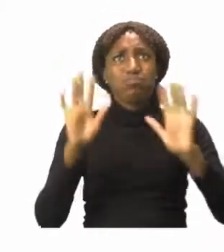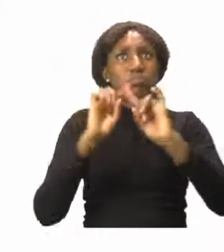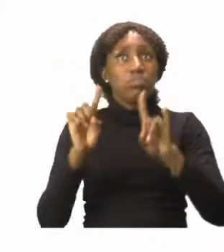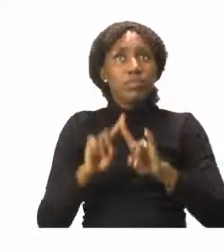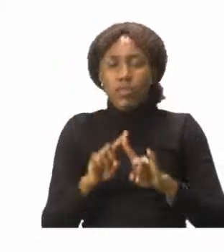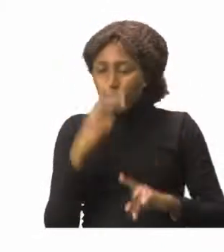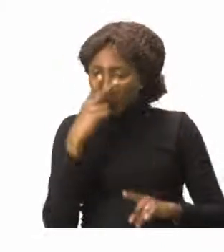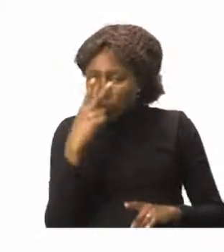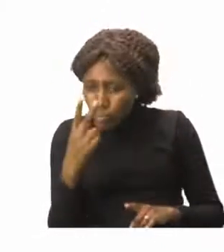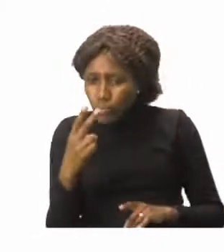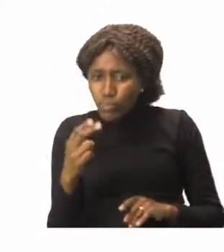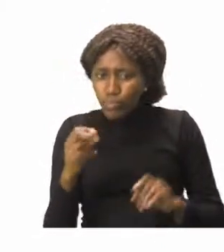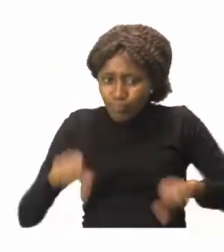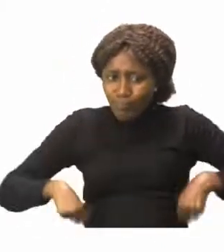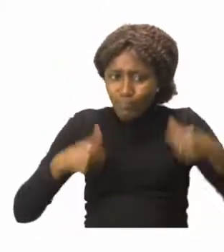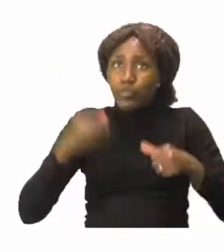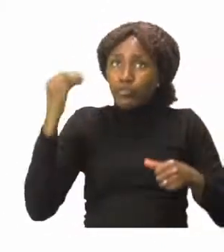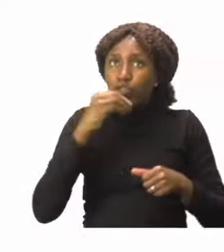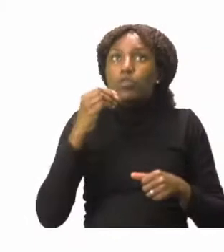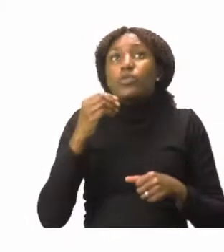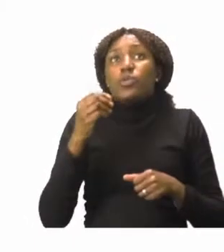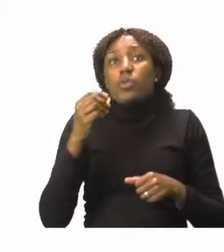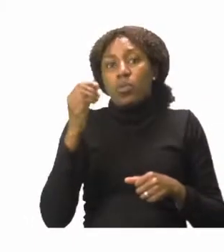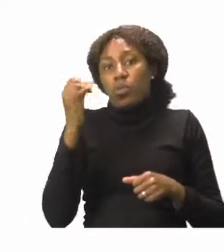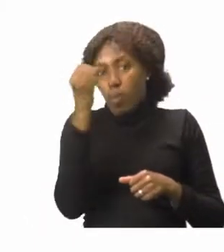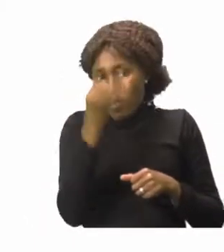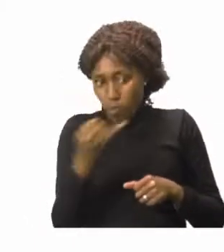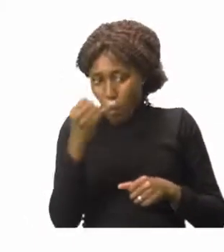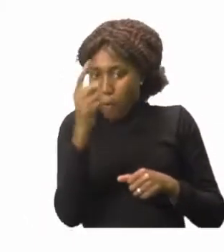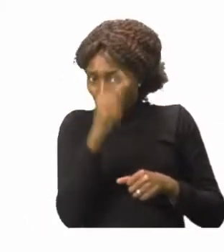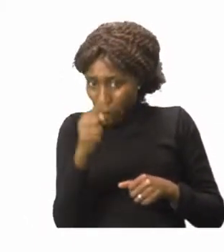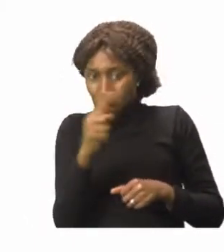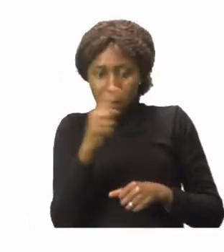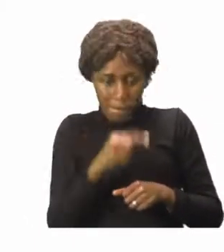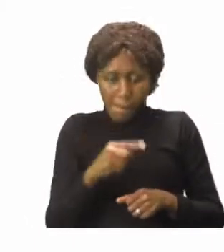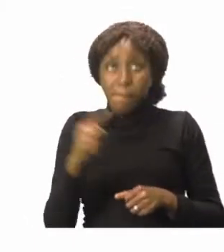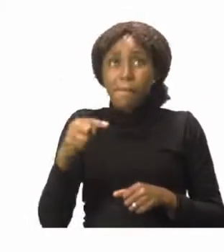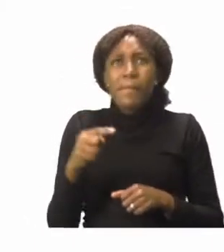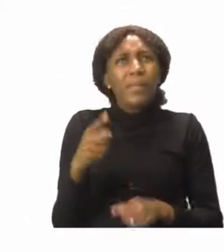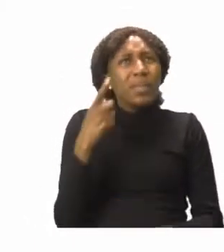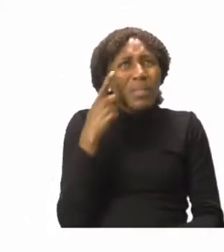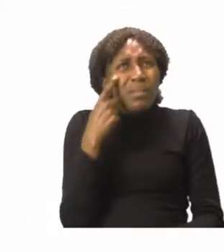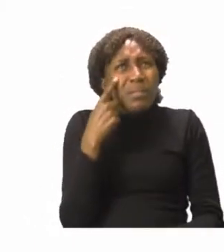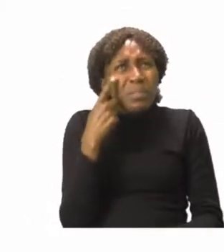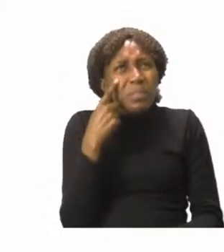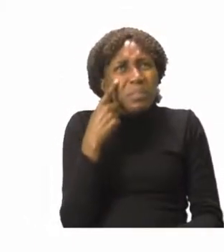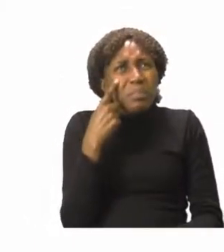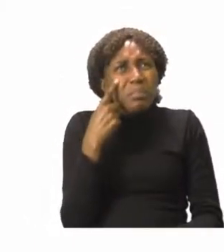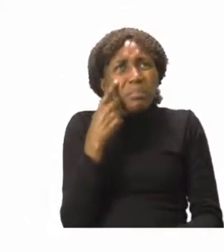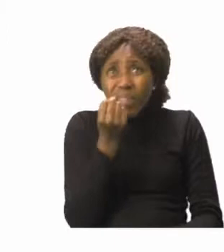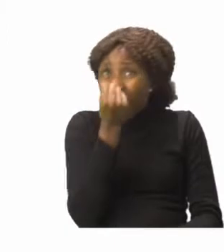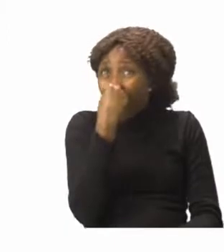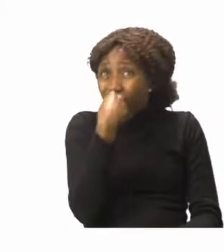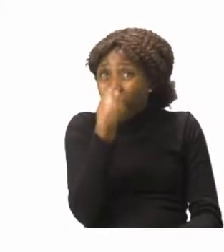circle all the healthy foods. Now tell me, can you see an